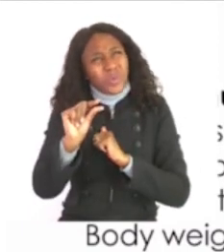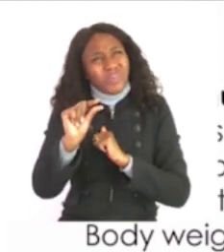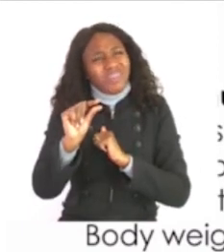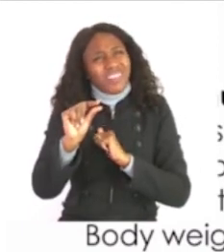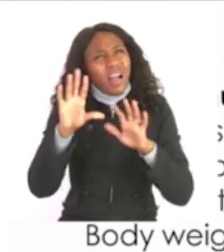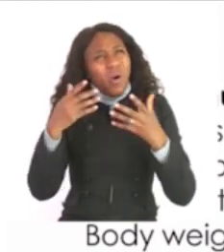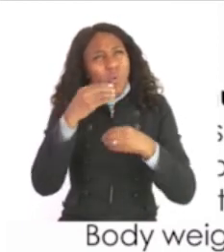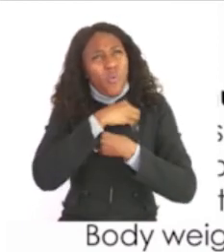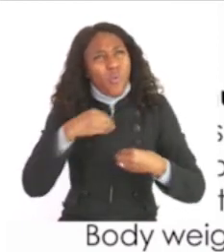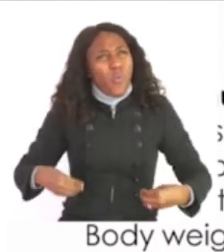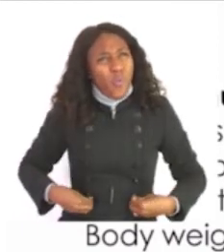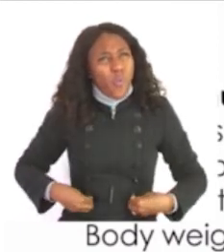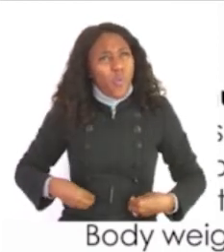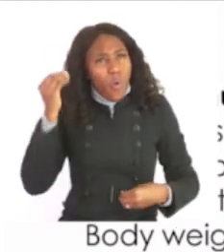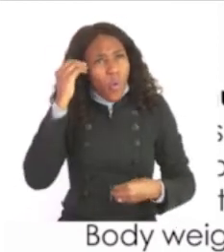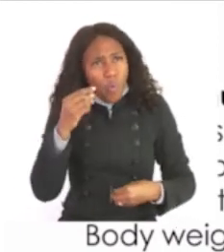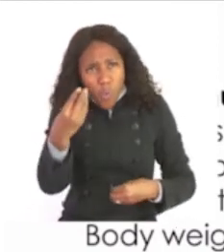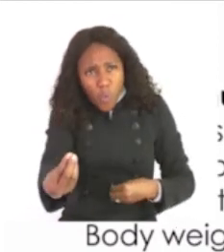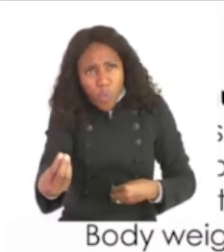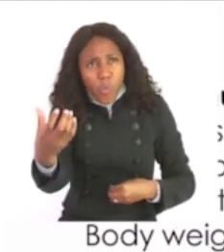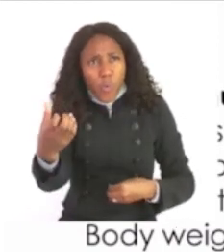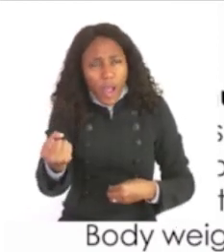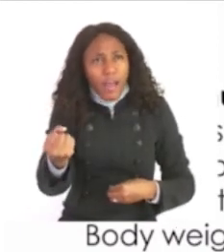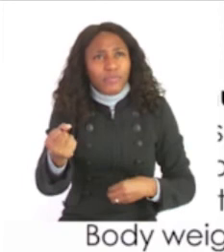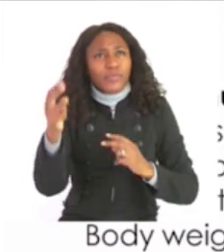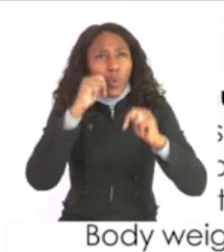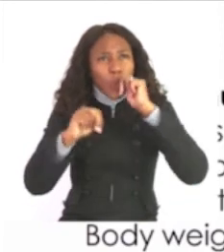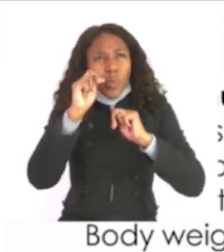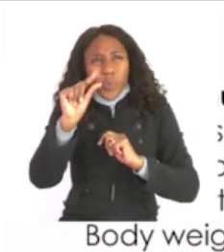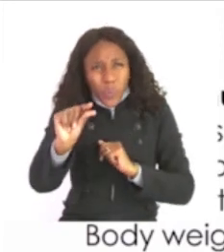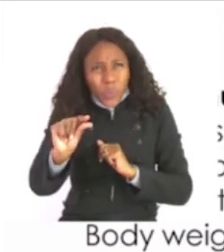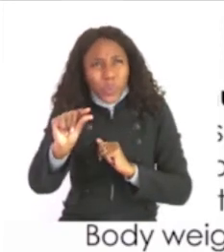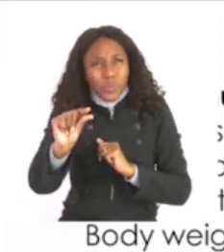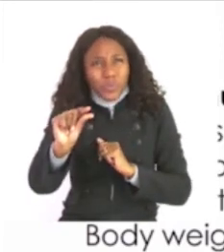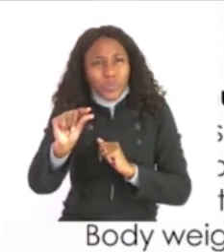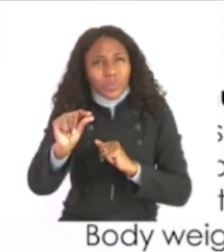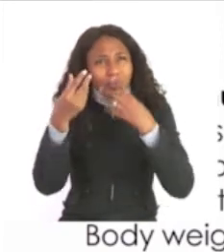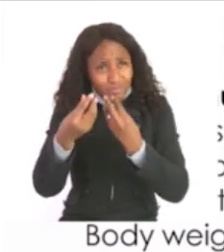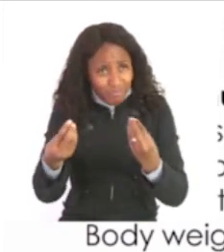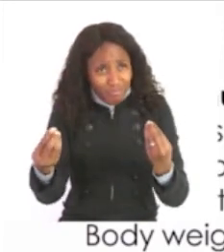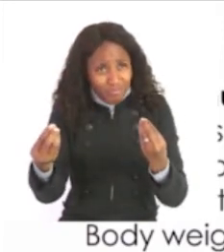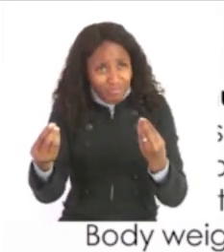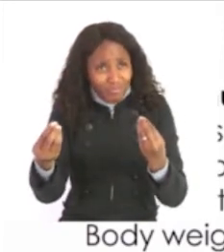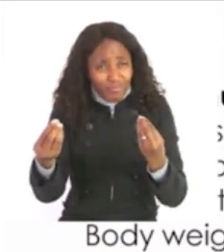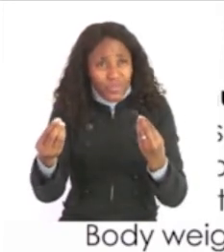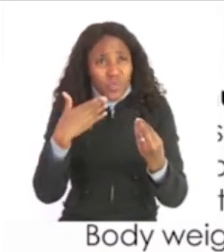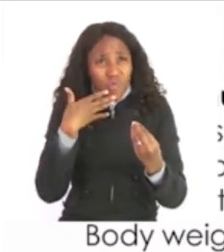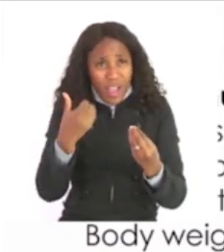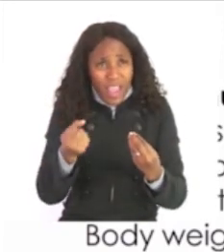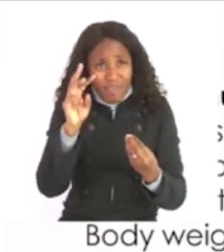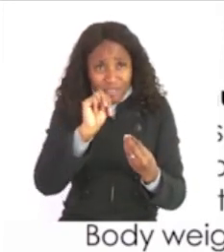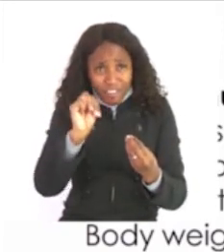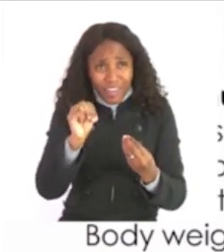symptoms? How will you know that this child is suffering from malnutrition? So a child with marasmus